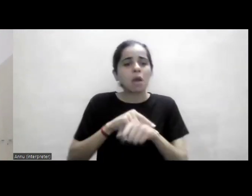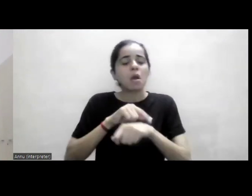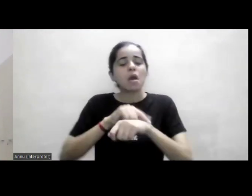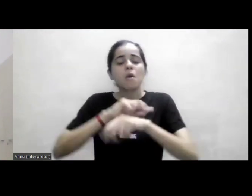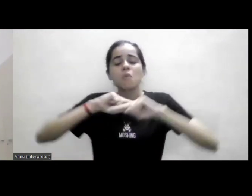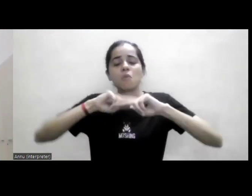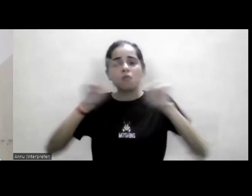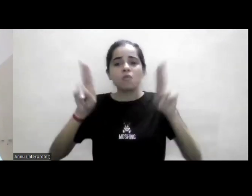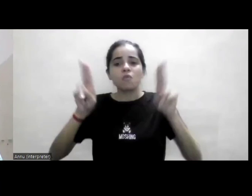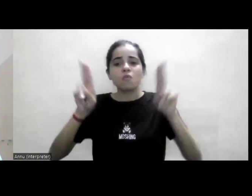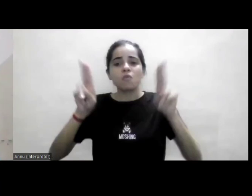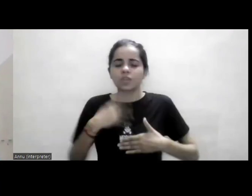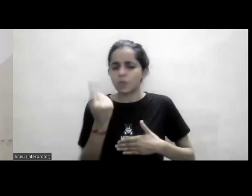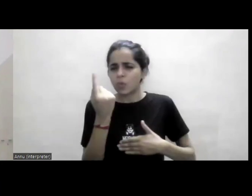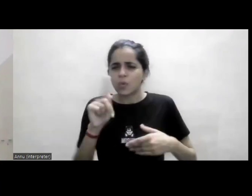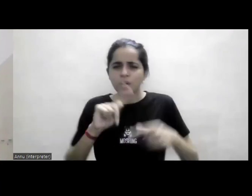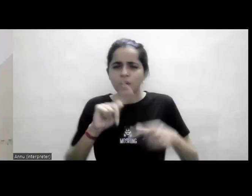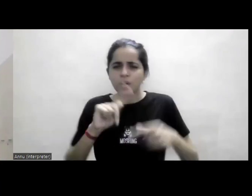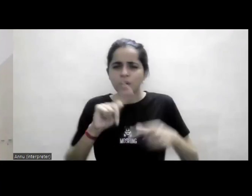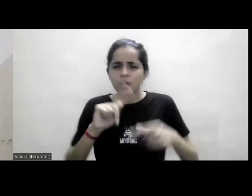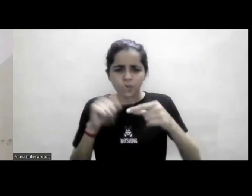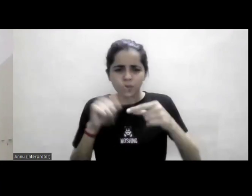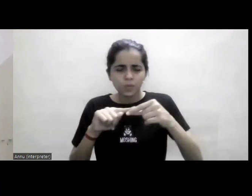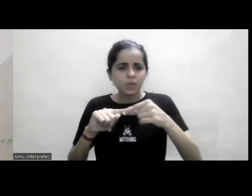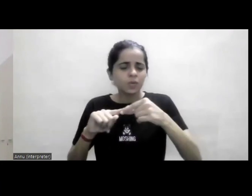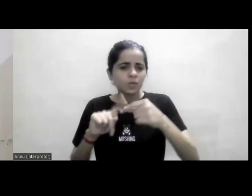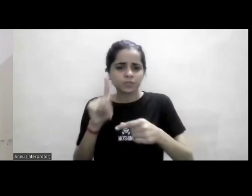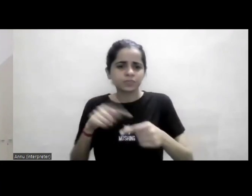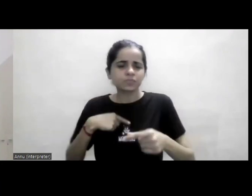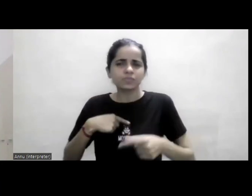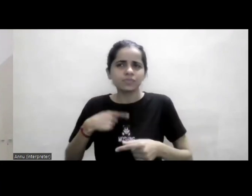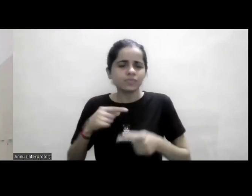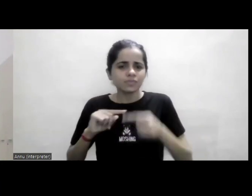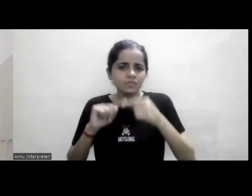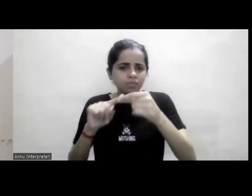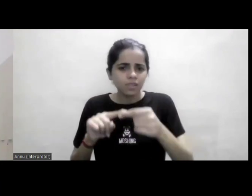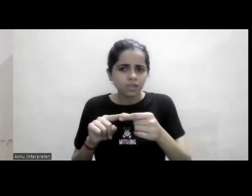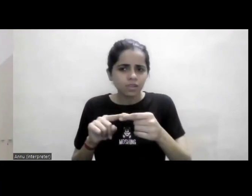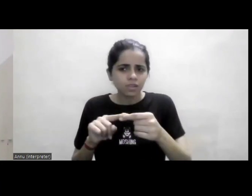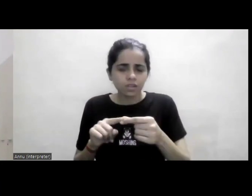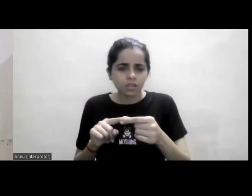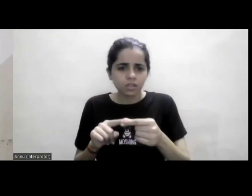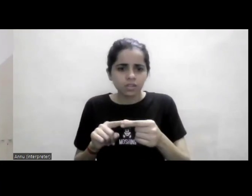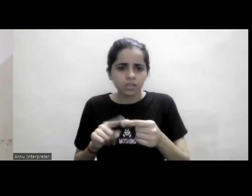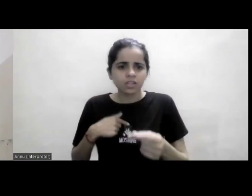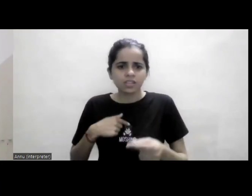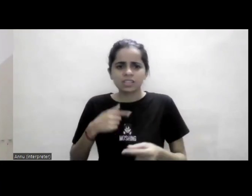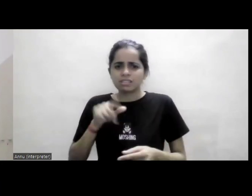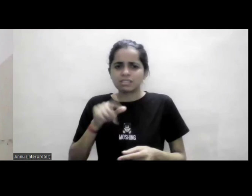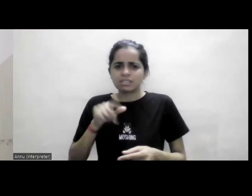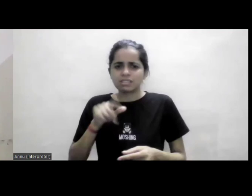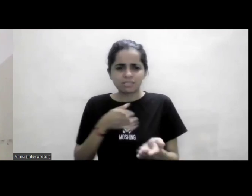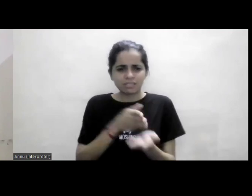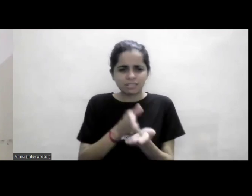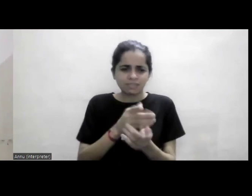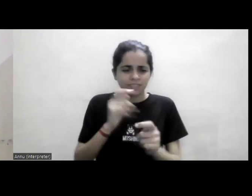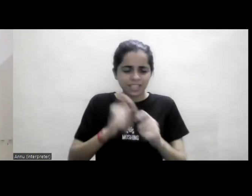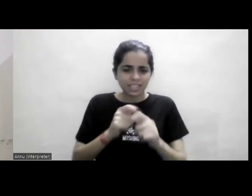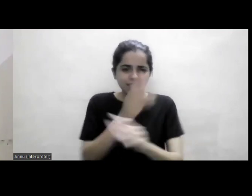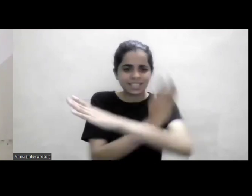Thank you so much. One question, sir. I would like to ask, what motivated you to take this as your PhD